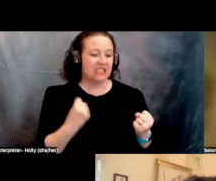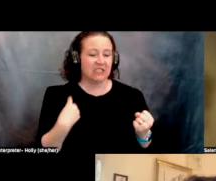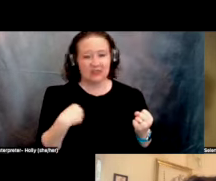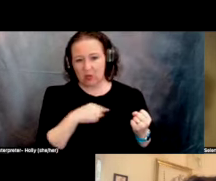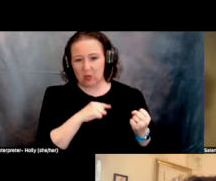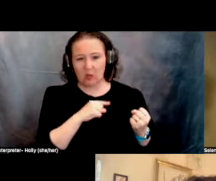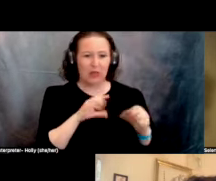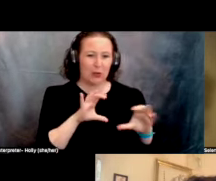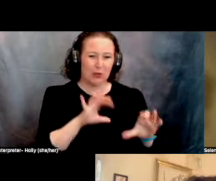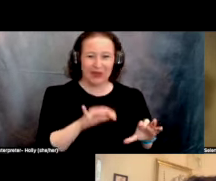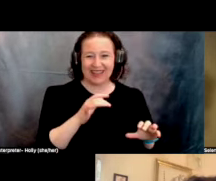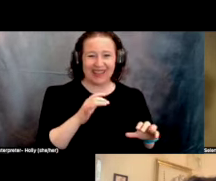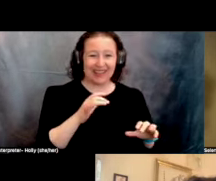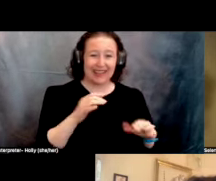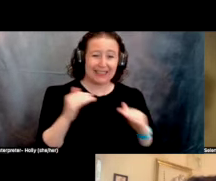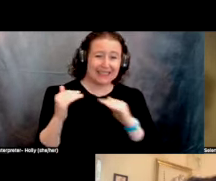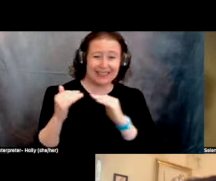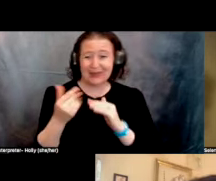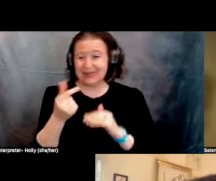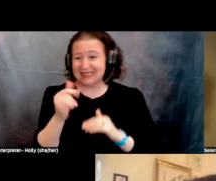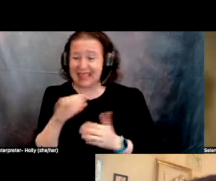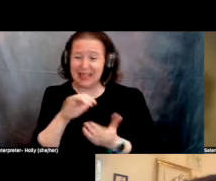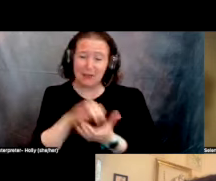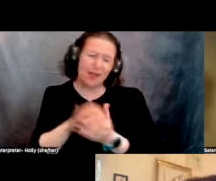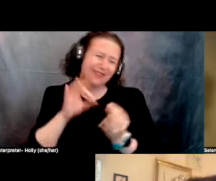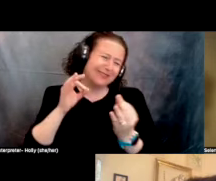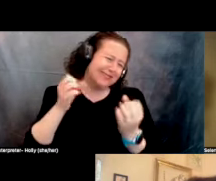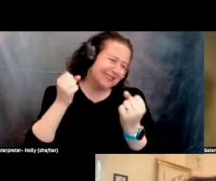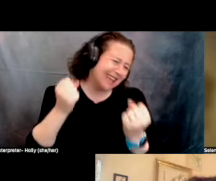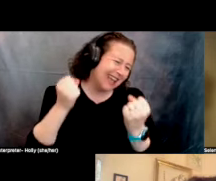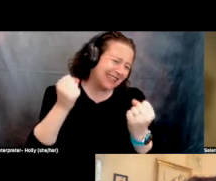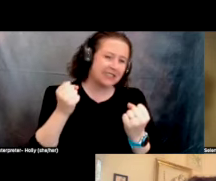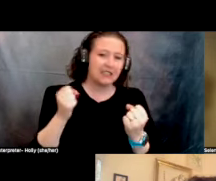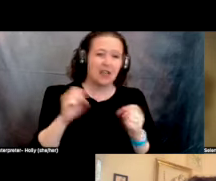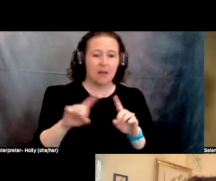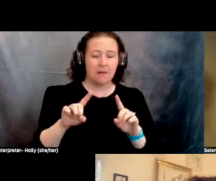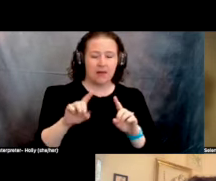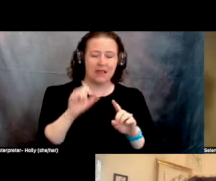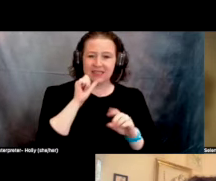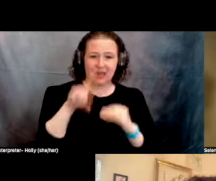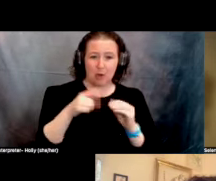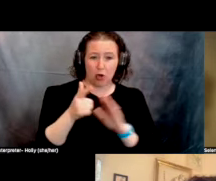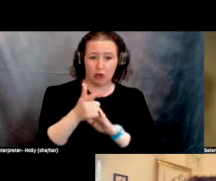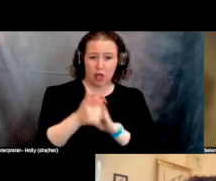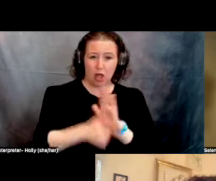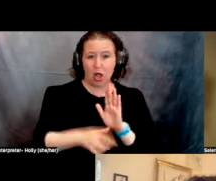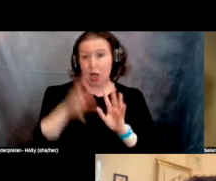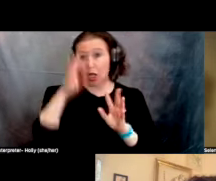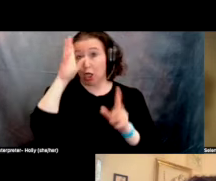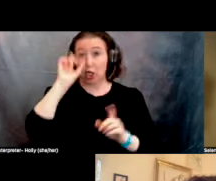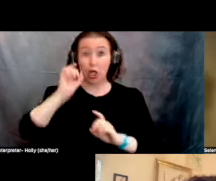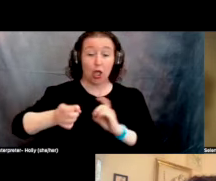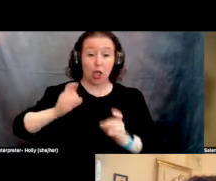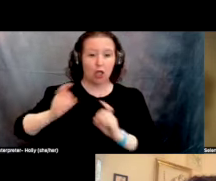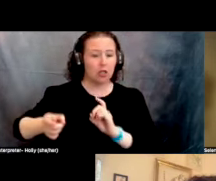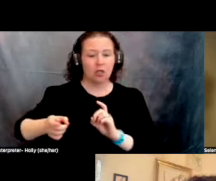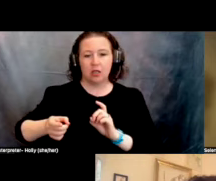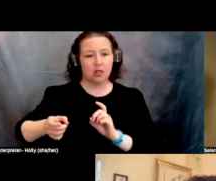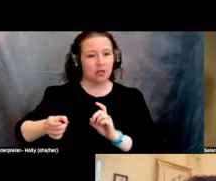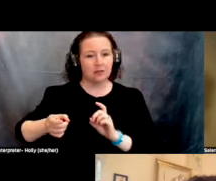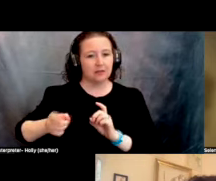know, equality of gay marriage, yes, but it's not so much about like the laws that are granted and made. It's about how they're like implemented